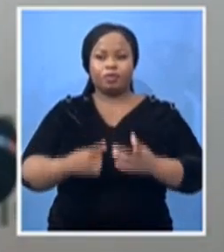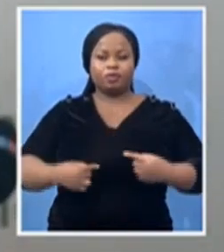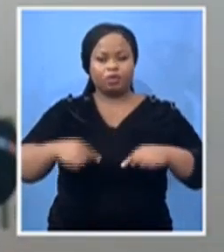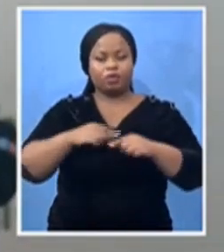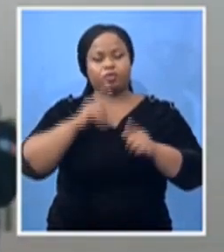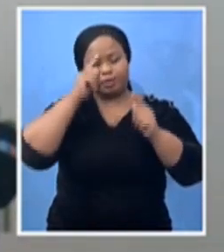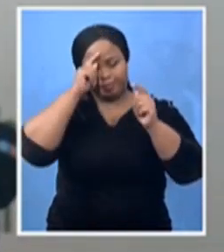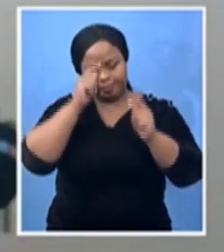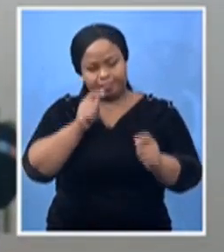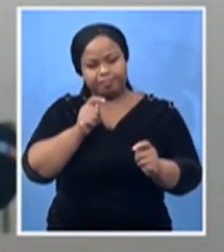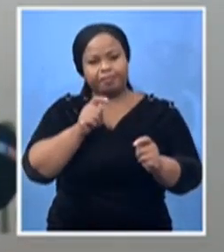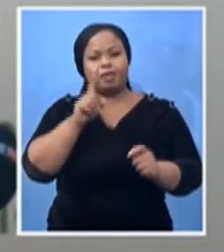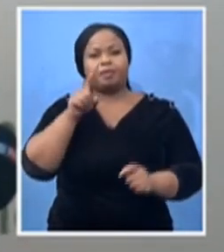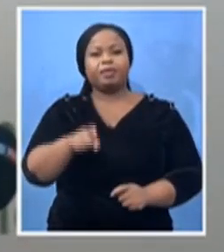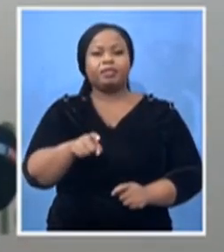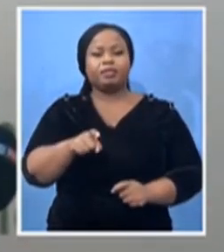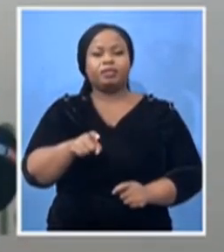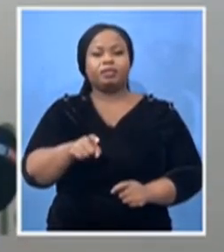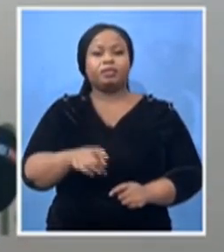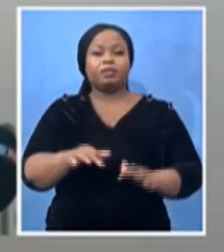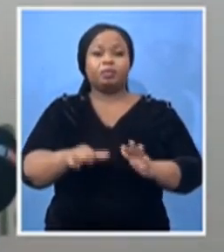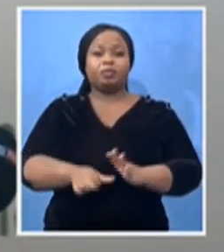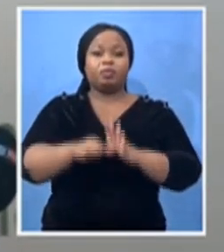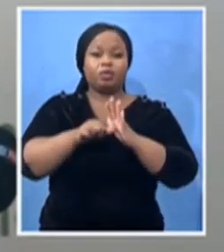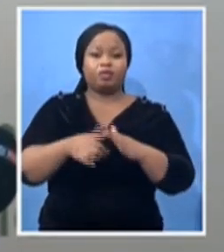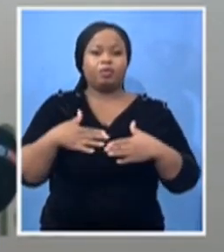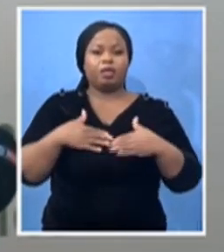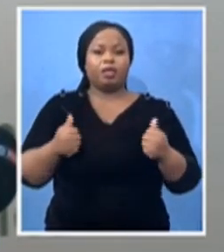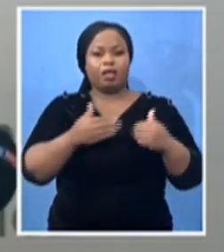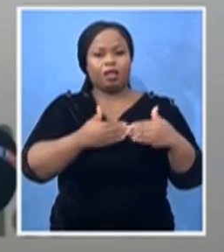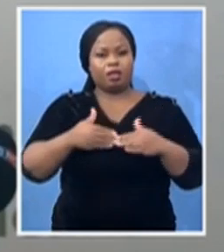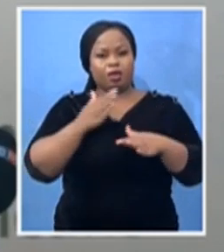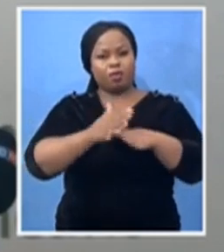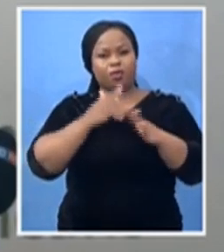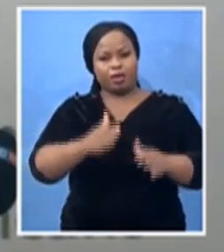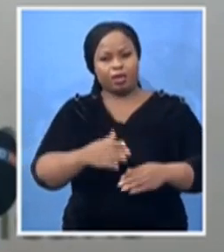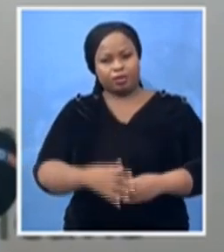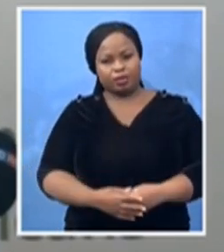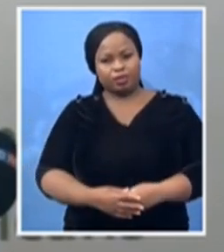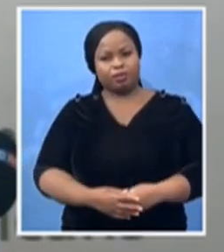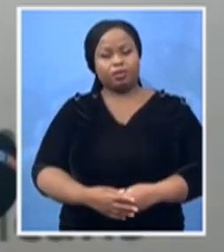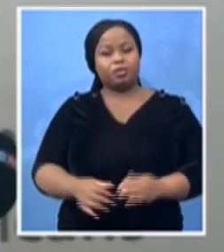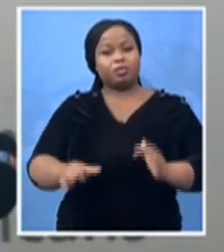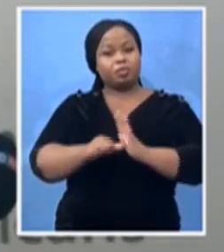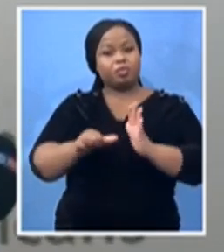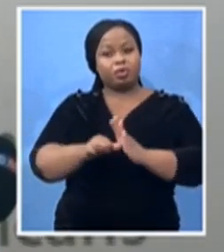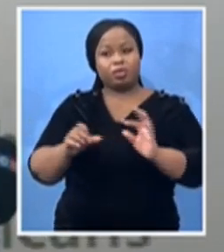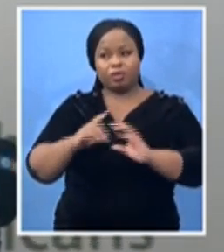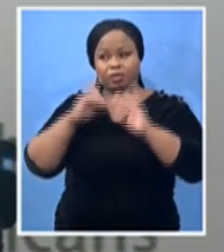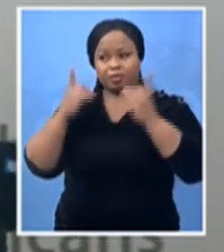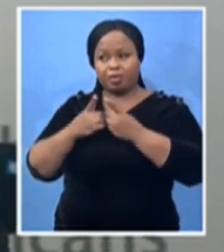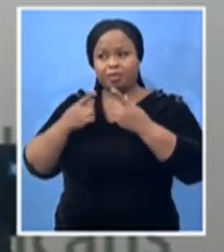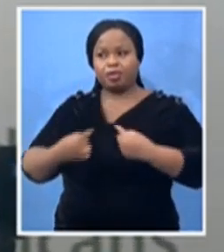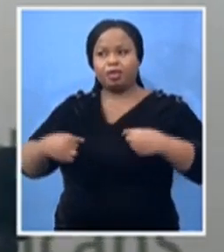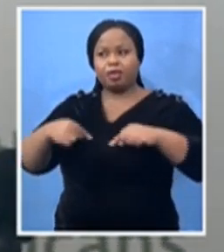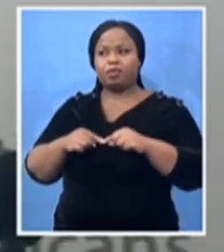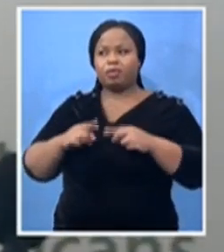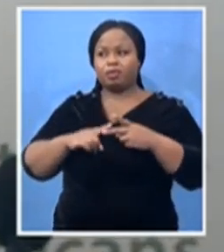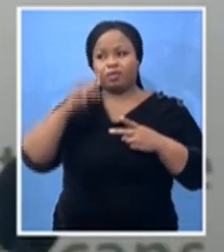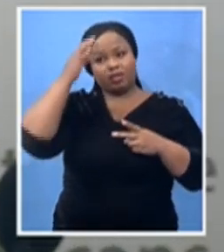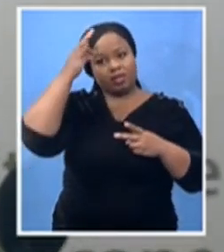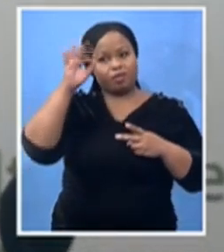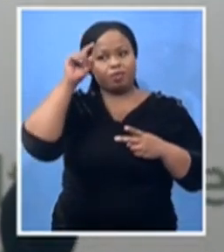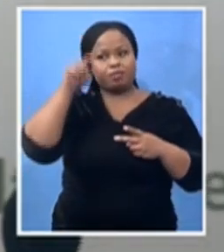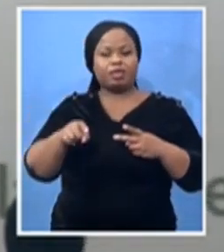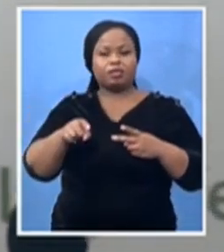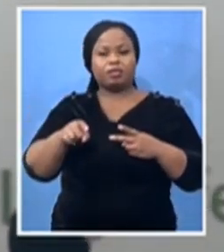of our healthcare workers. And it's important as a department, as a government, that we put everything in our